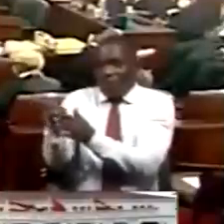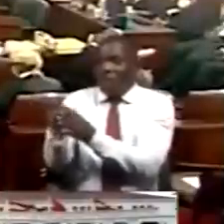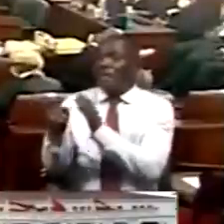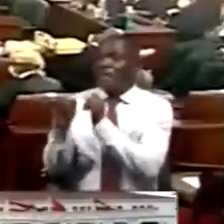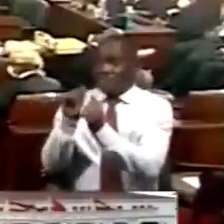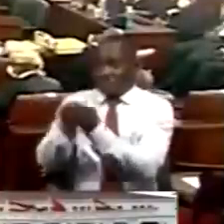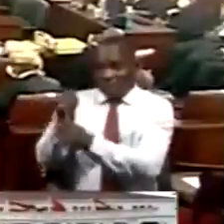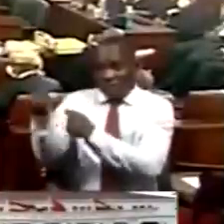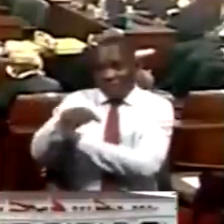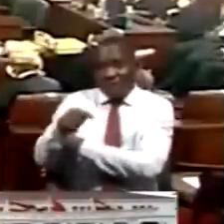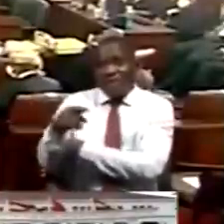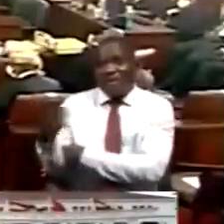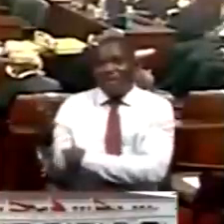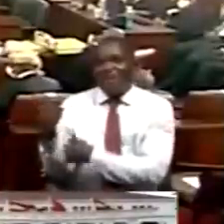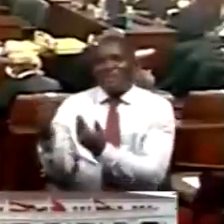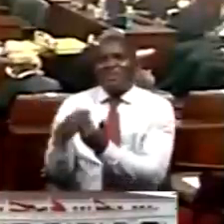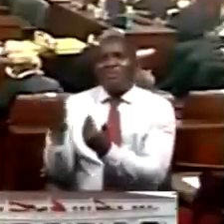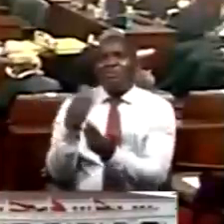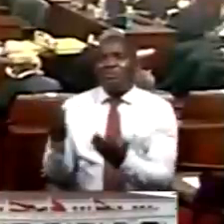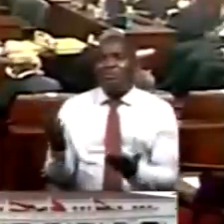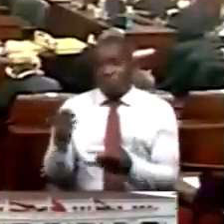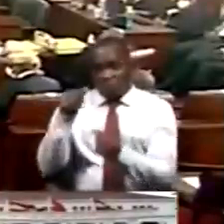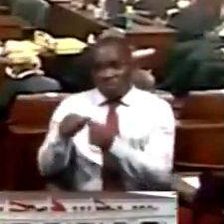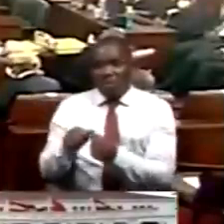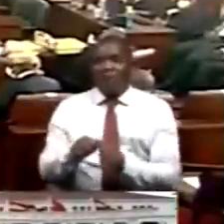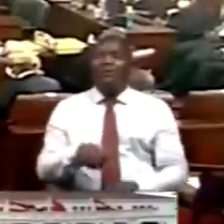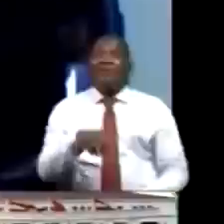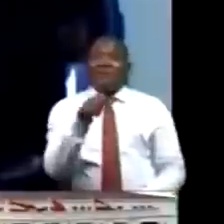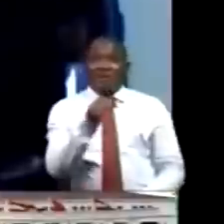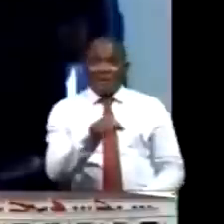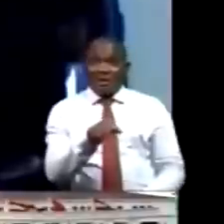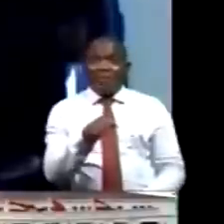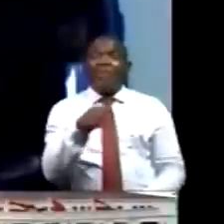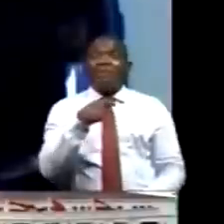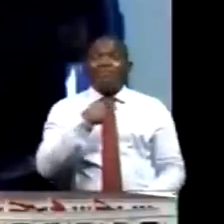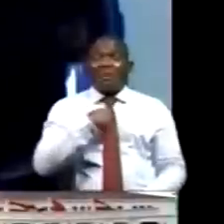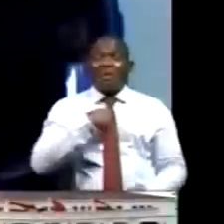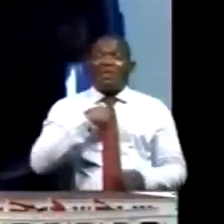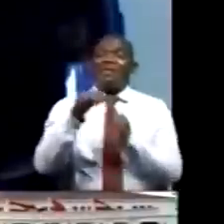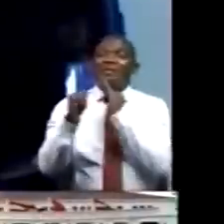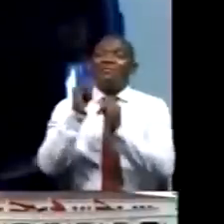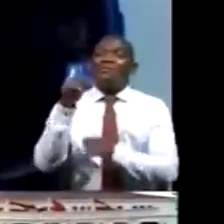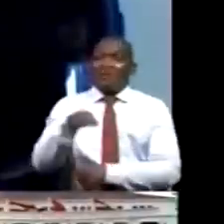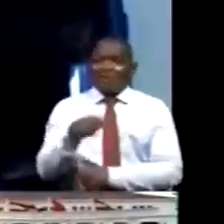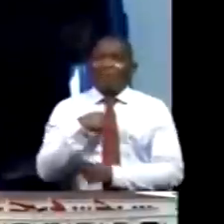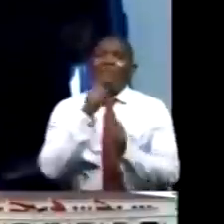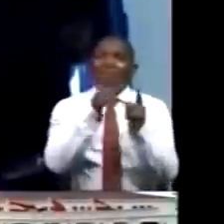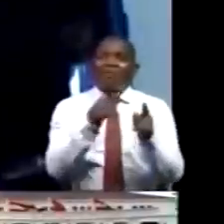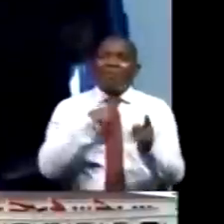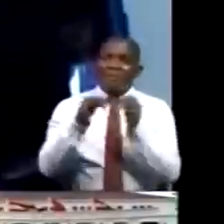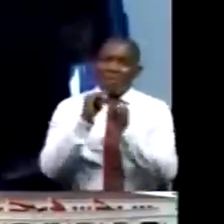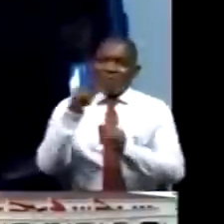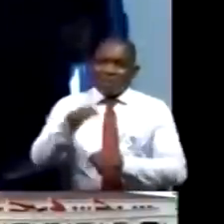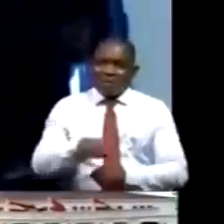that interview. It's very simple, you recall. Yes, the answer is I granted the interview, yes. I granted